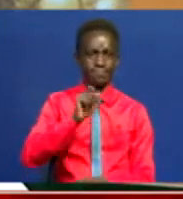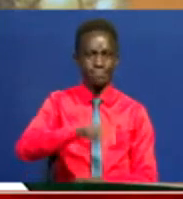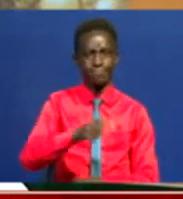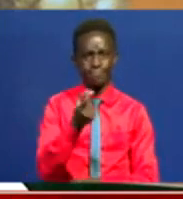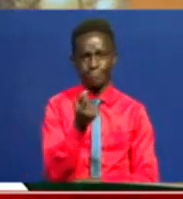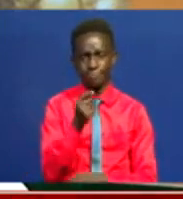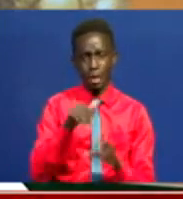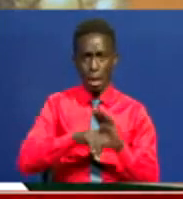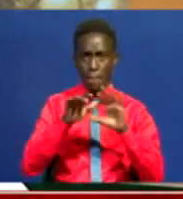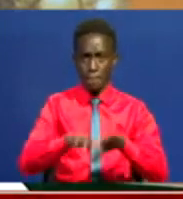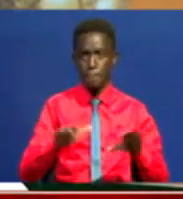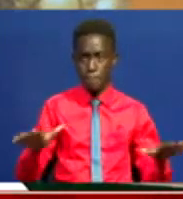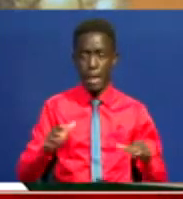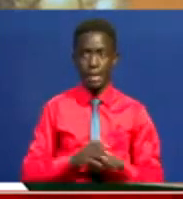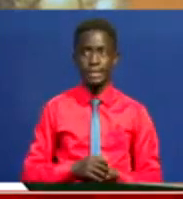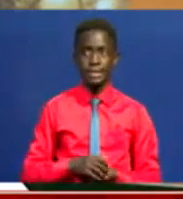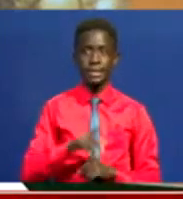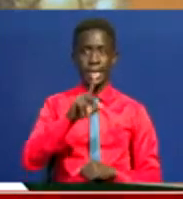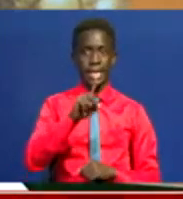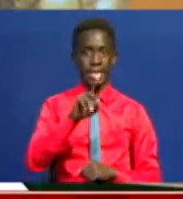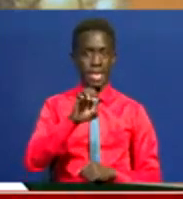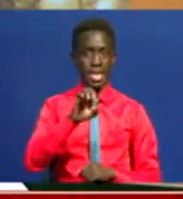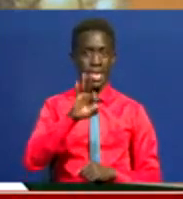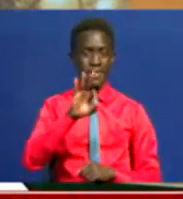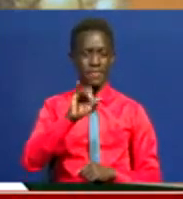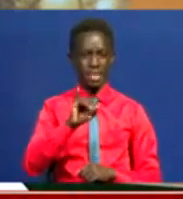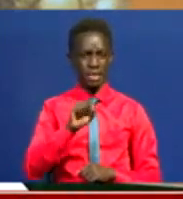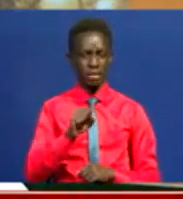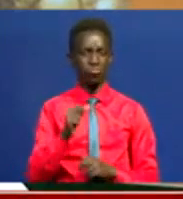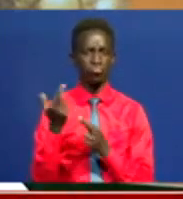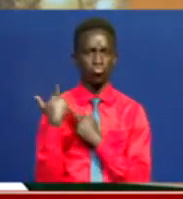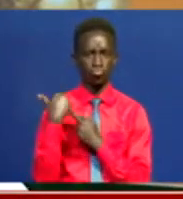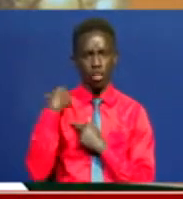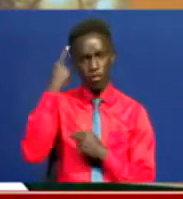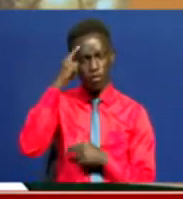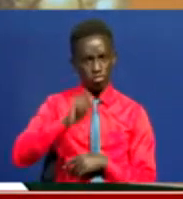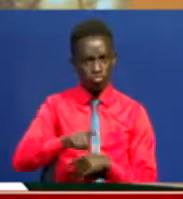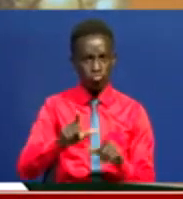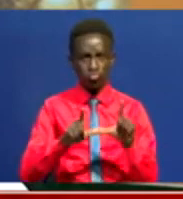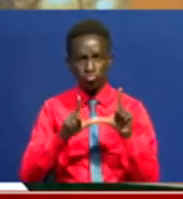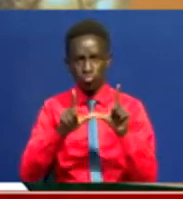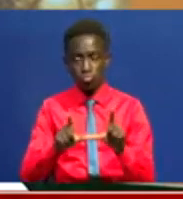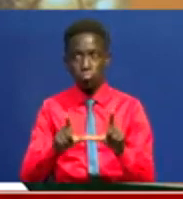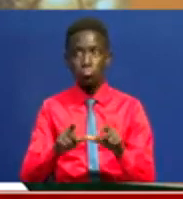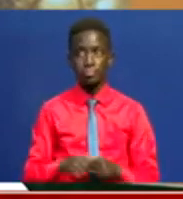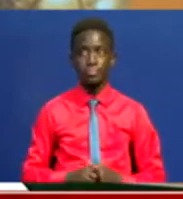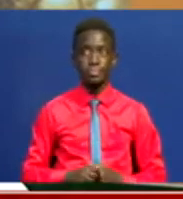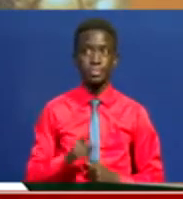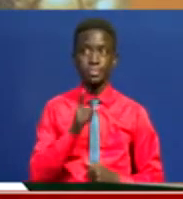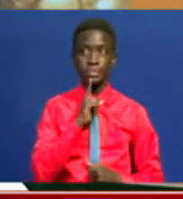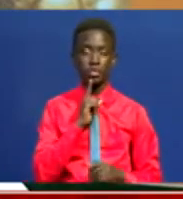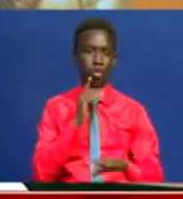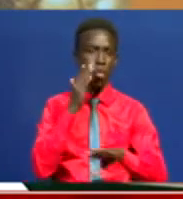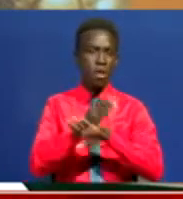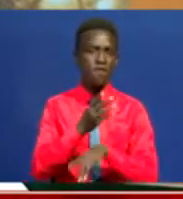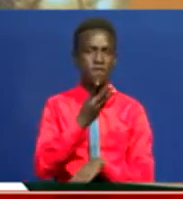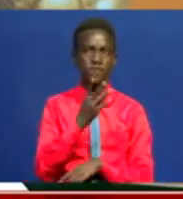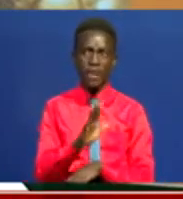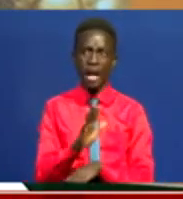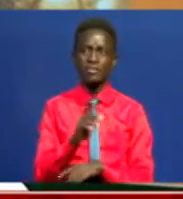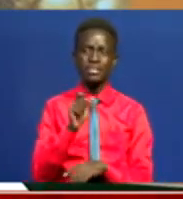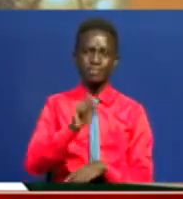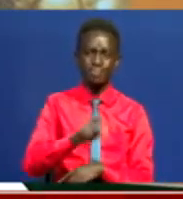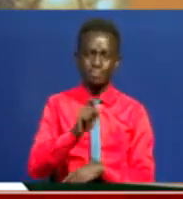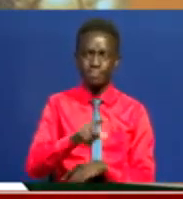for Seed Certification and Plant Variety Protection, Simon Maina, said all the certified seeds have a sticker with the KEPHIS